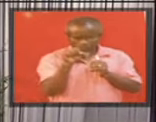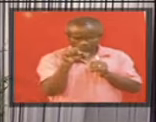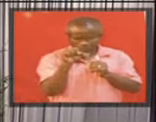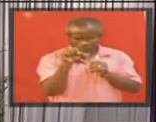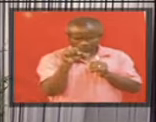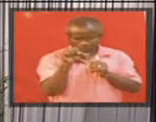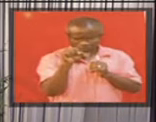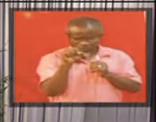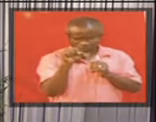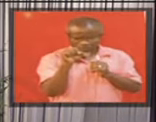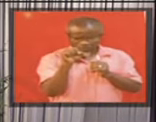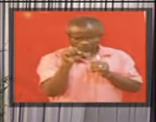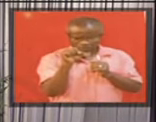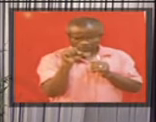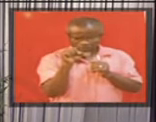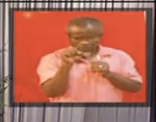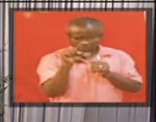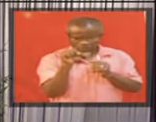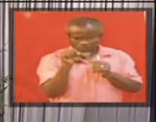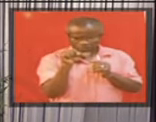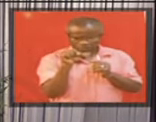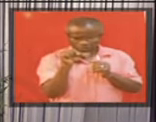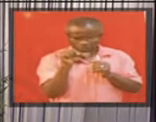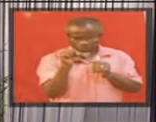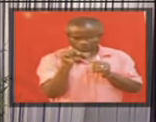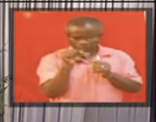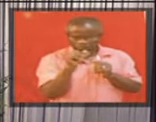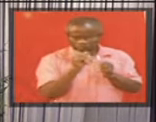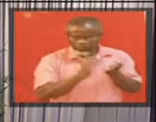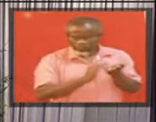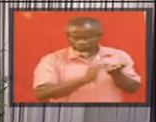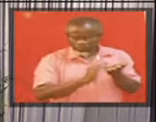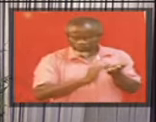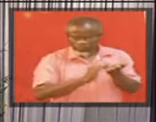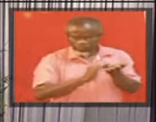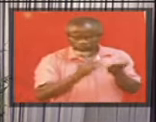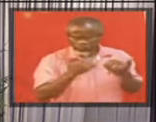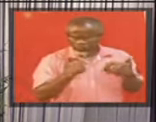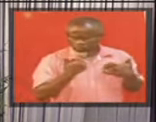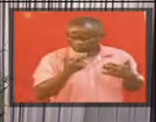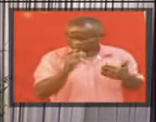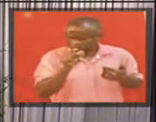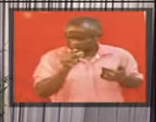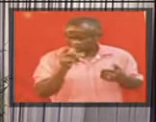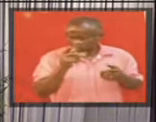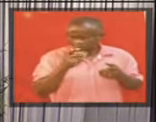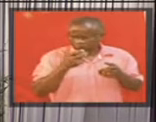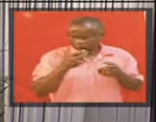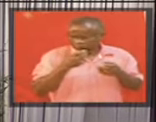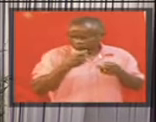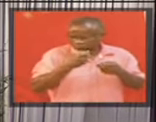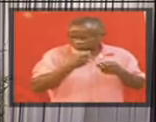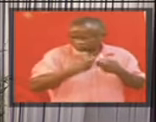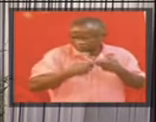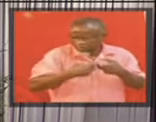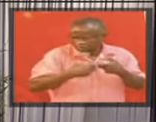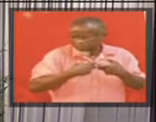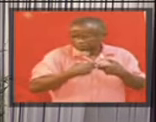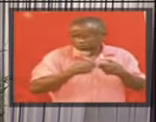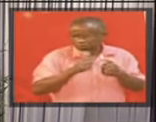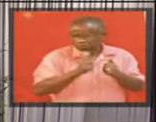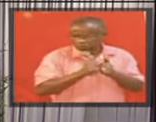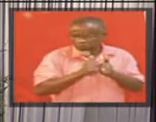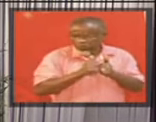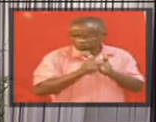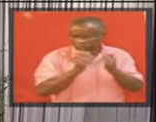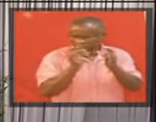health been noticed? Mr. Superville, sorry, I think we have a little issue with the connectivity with you.